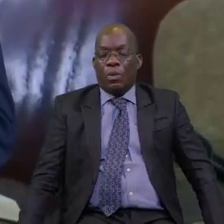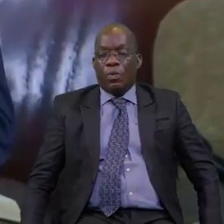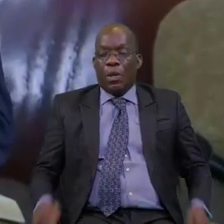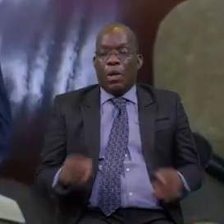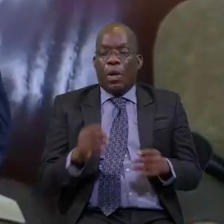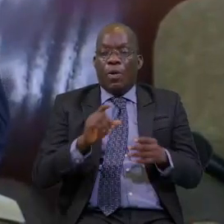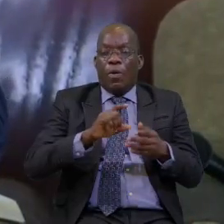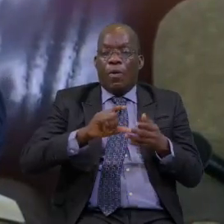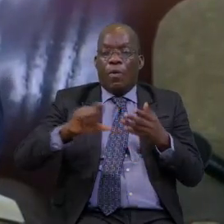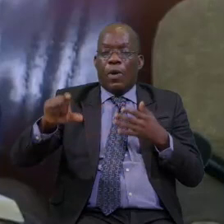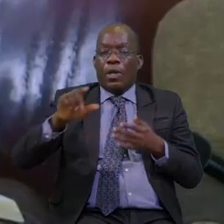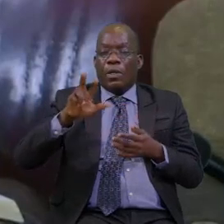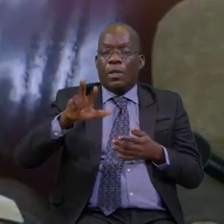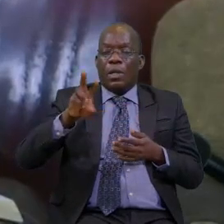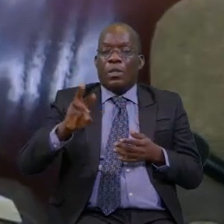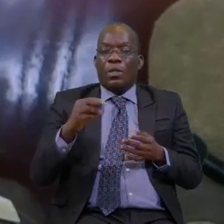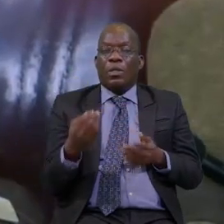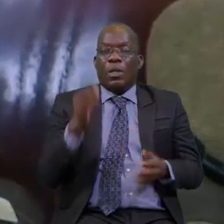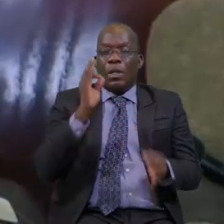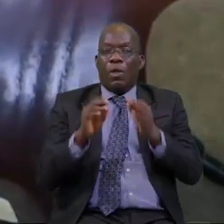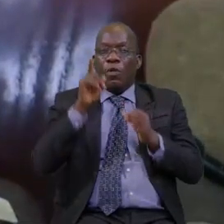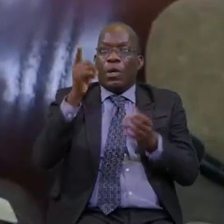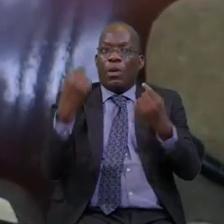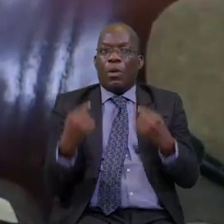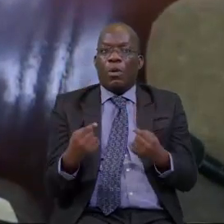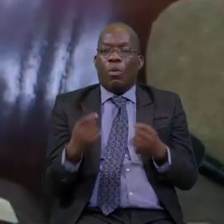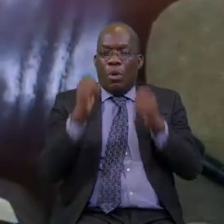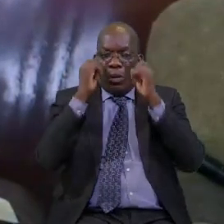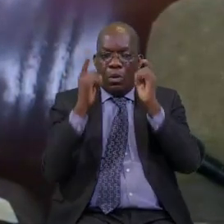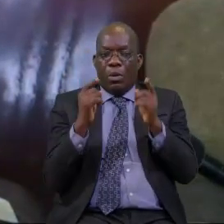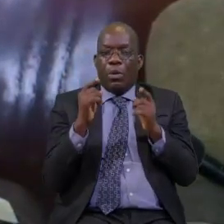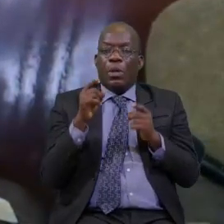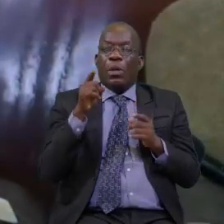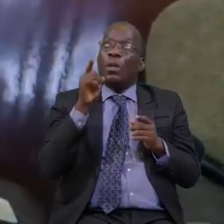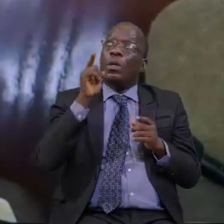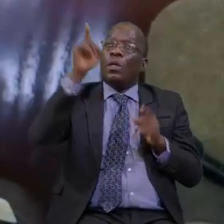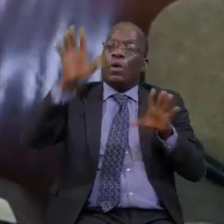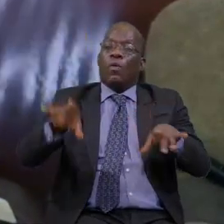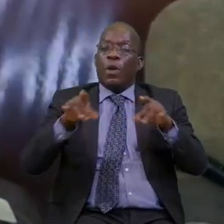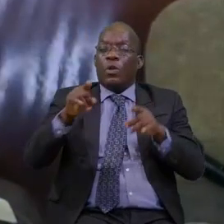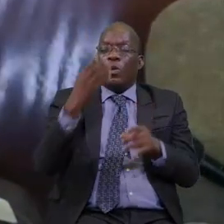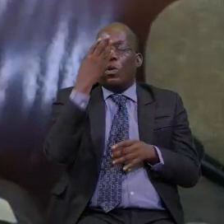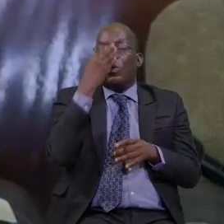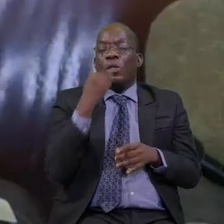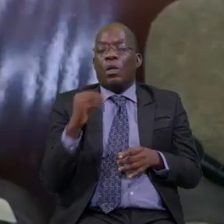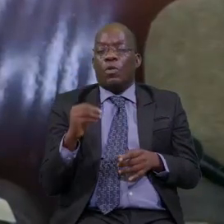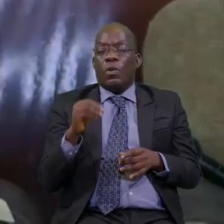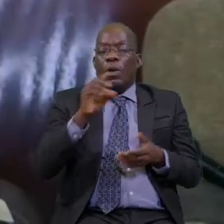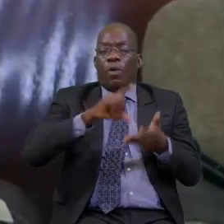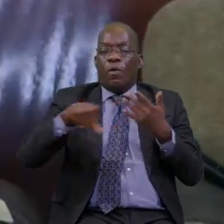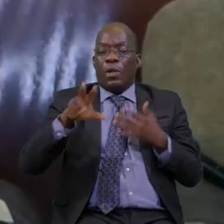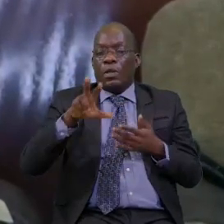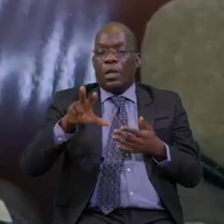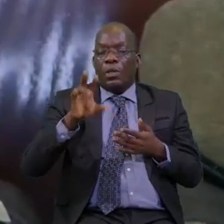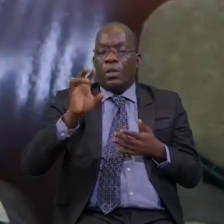coming suddenly he find you sleeping. Verse 37, and